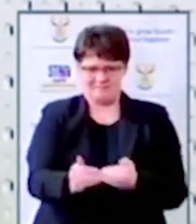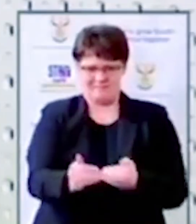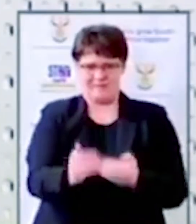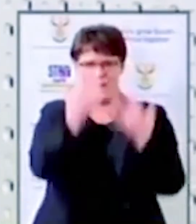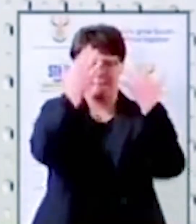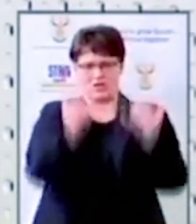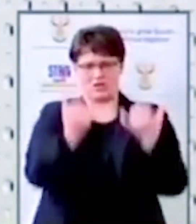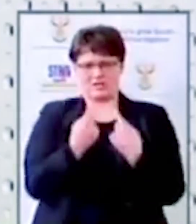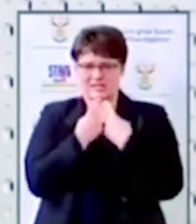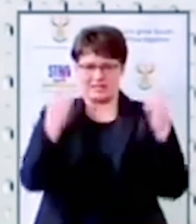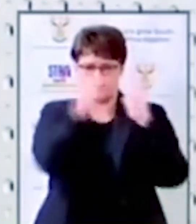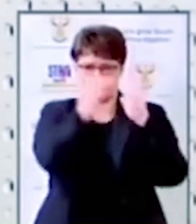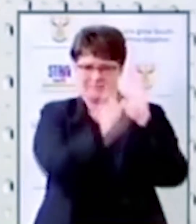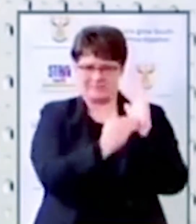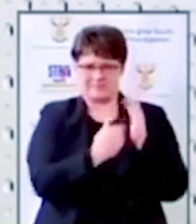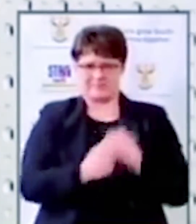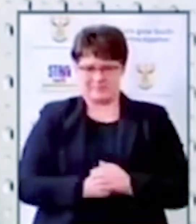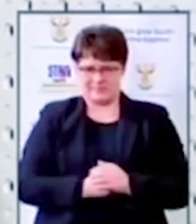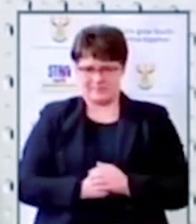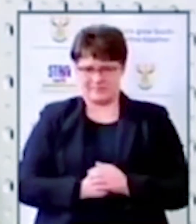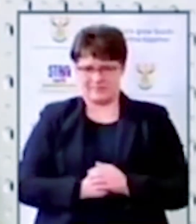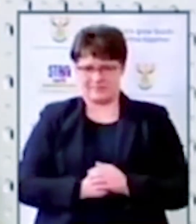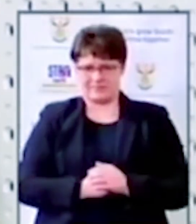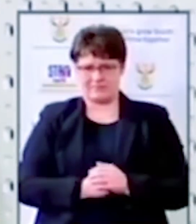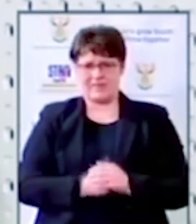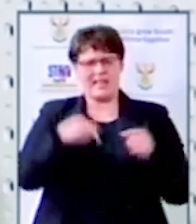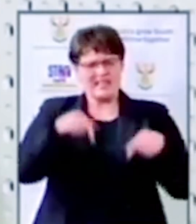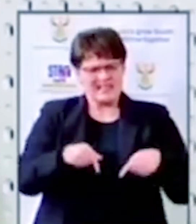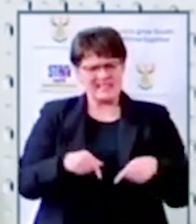This supplementary budget does two things.